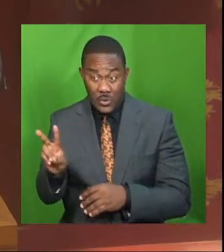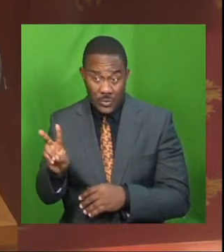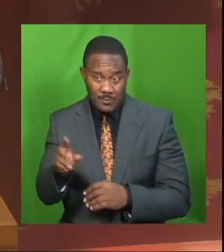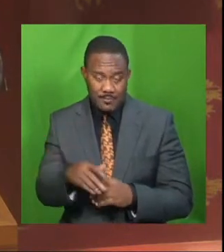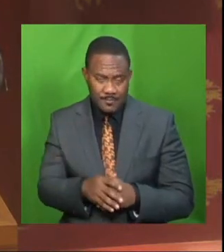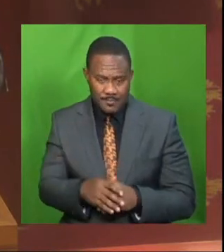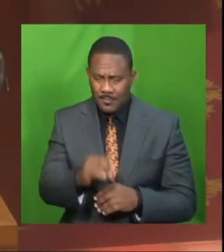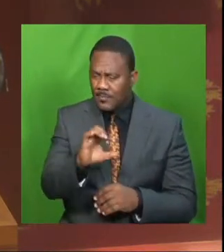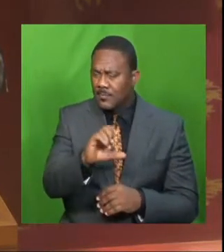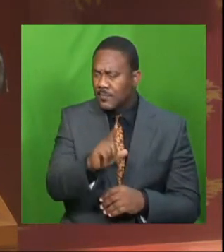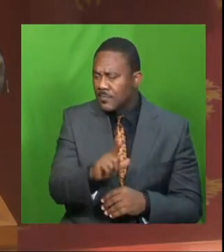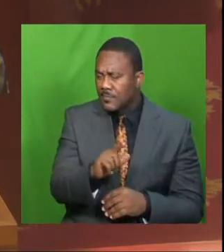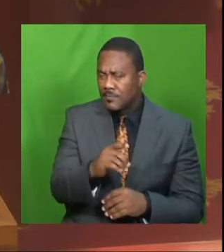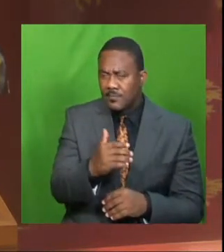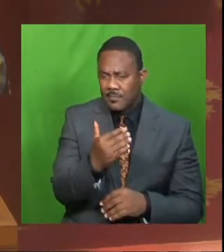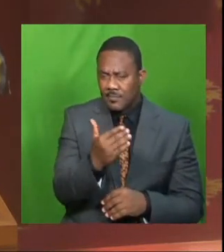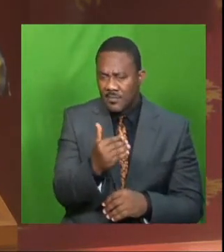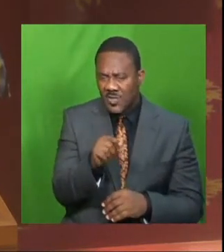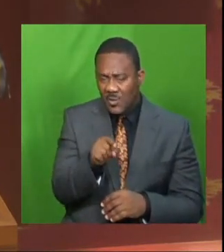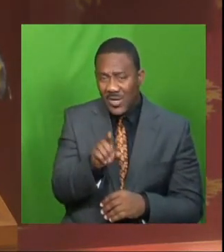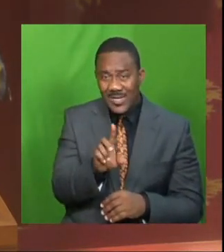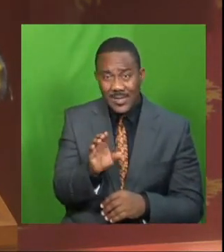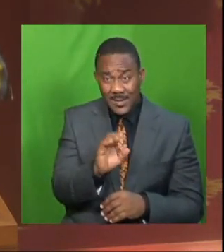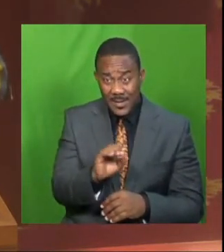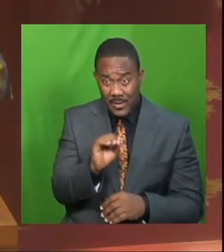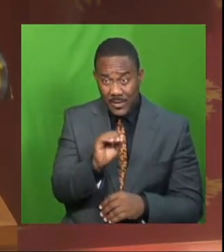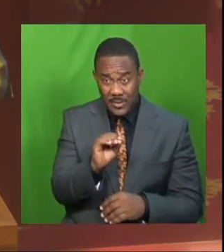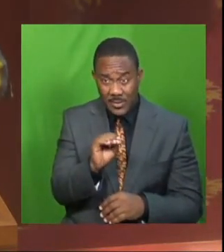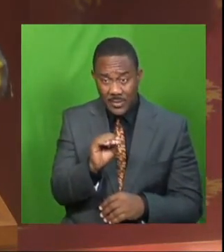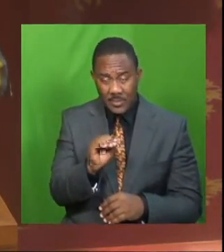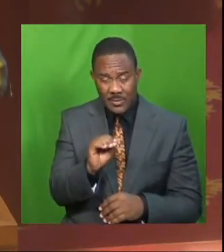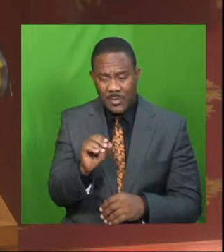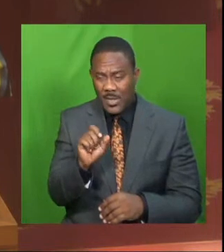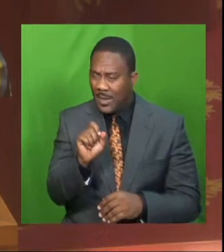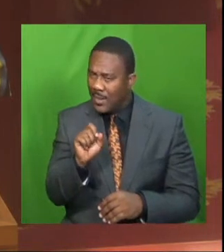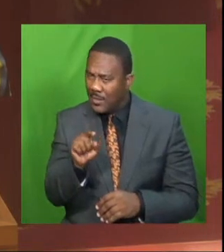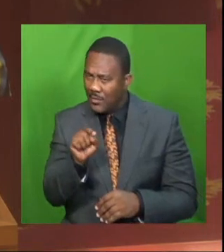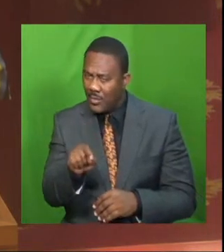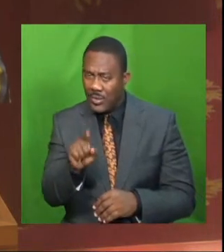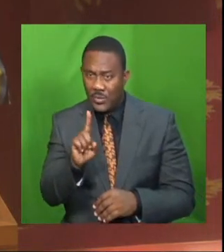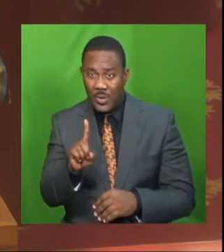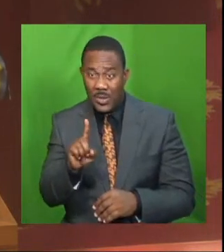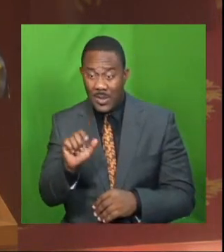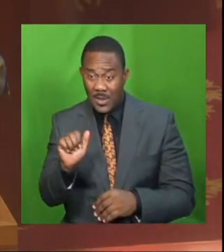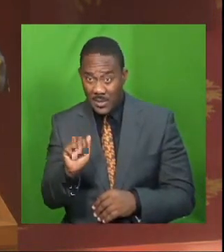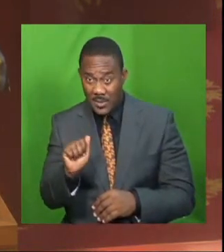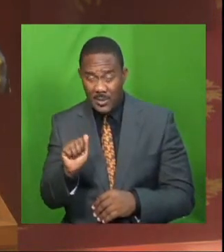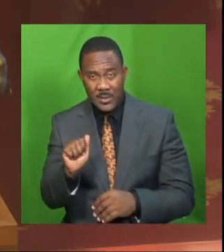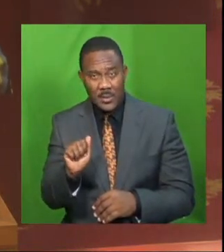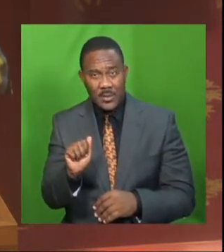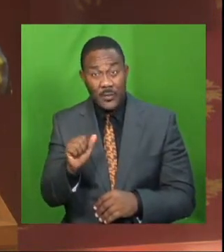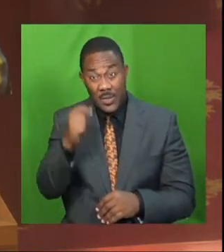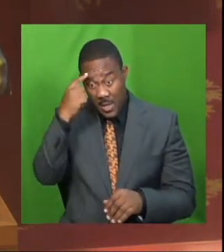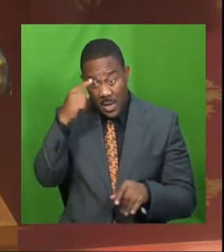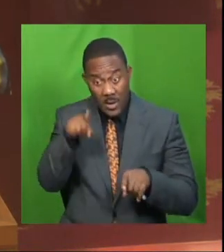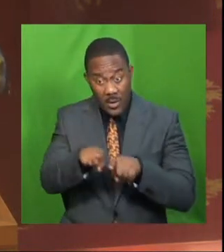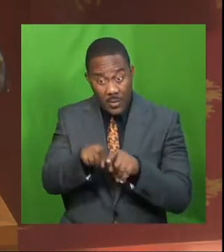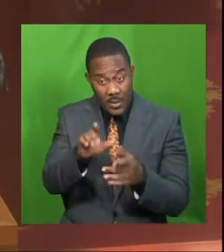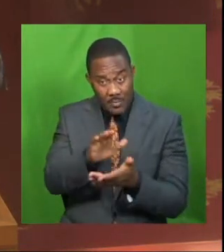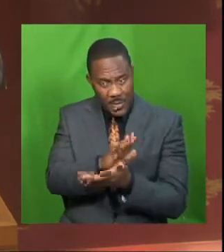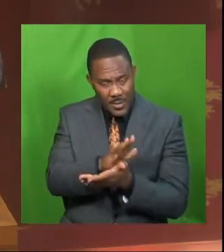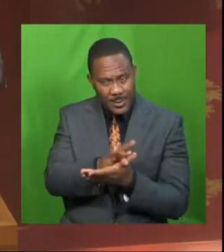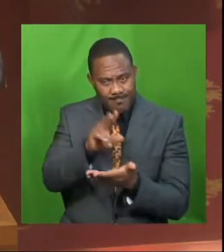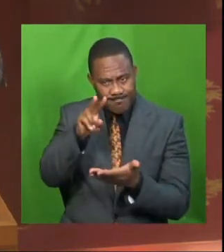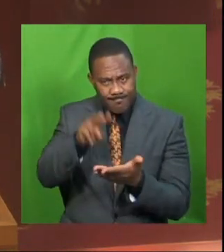Clauses 15.0 and 11.1a of the contract read as